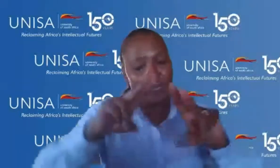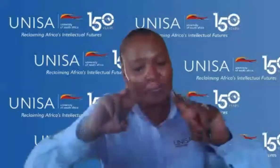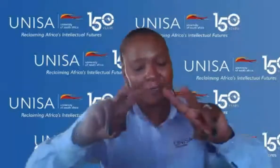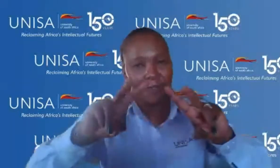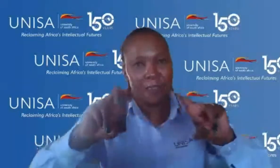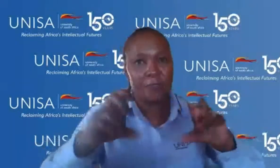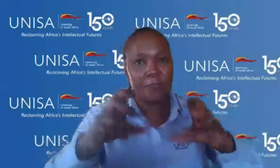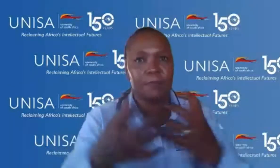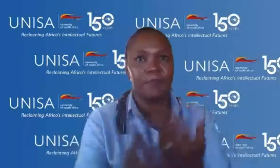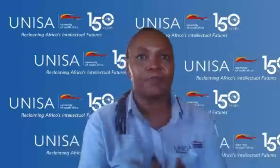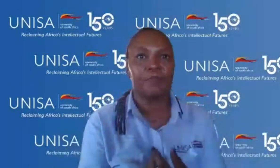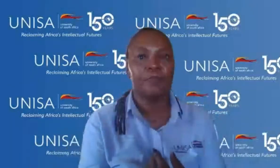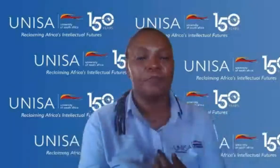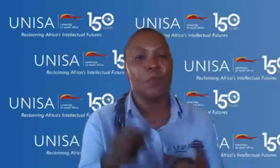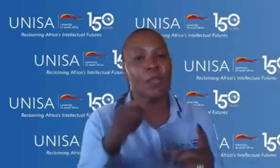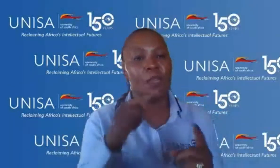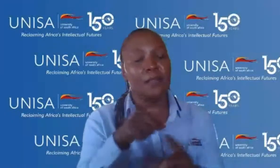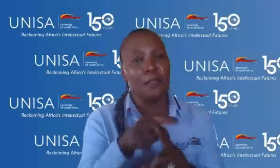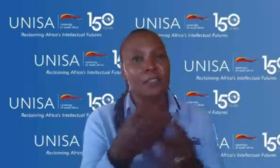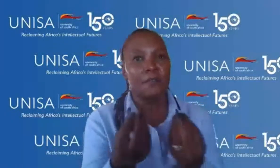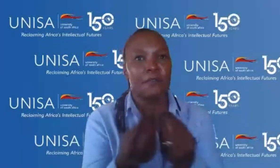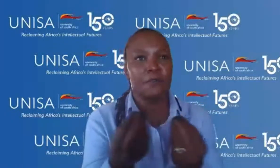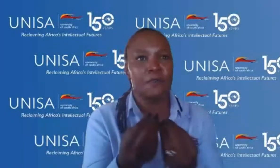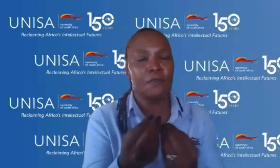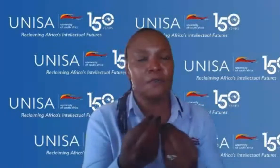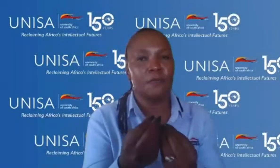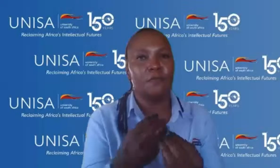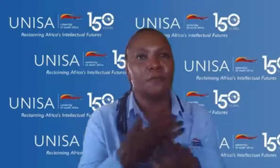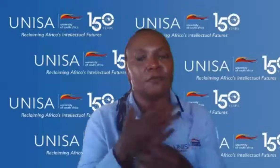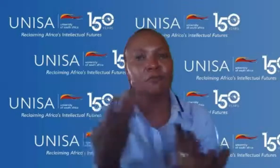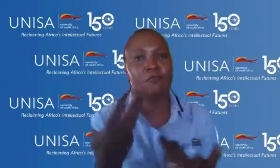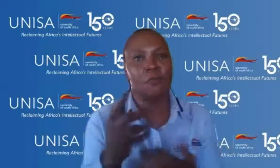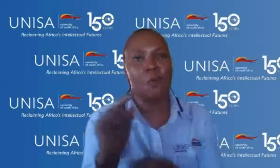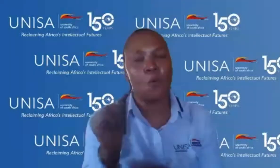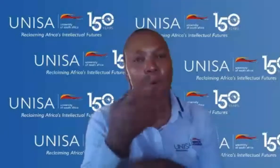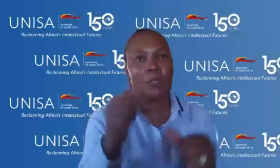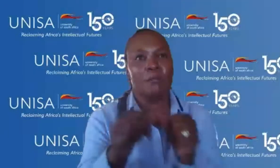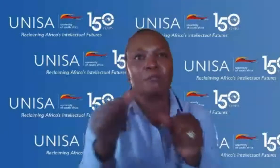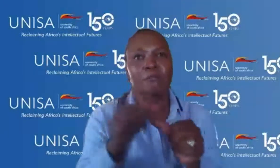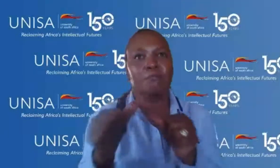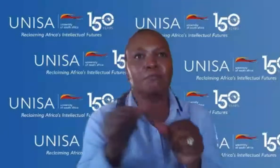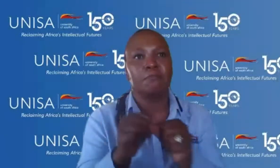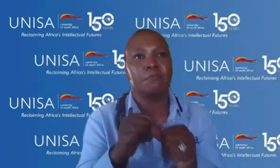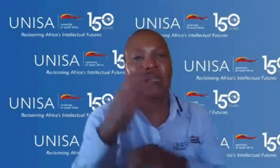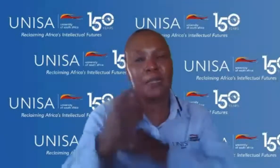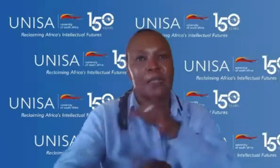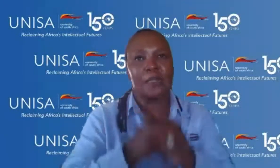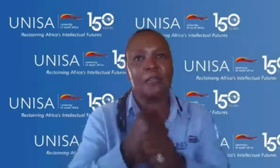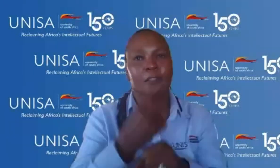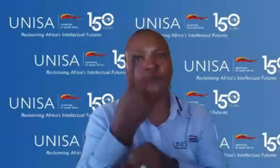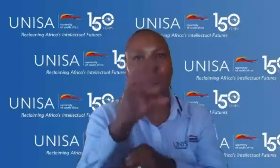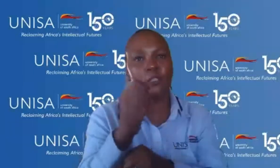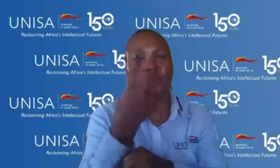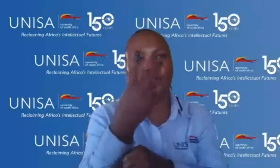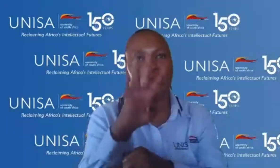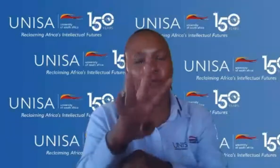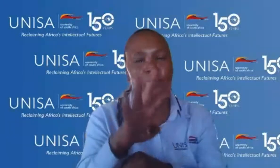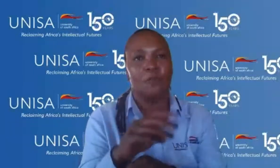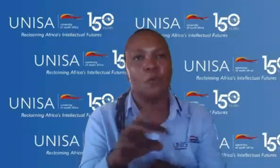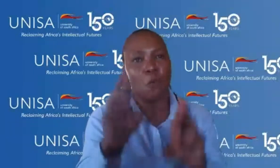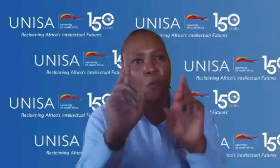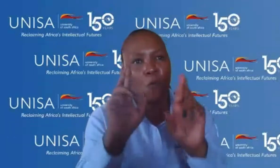colleagues, with these few remarks, I wish you all the best in the year 2024, and we are hopeful